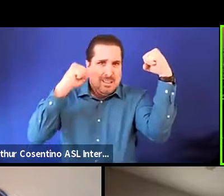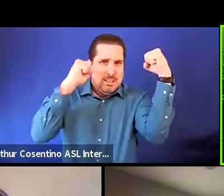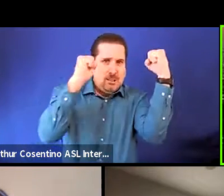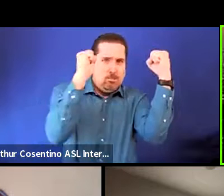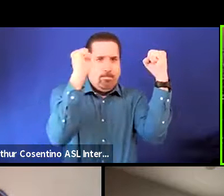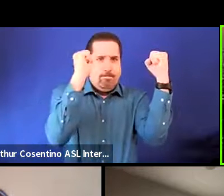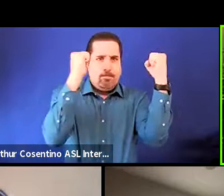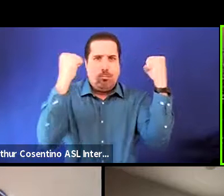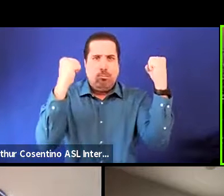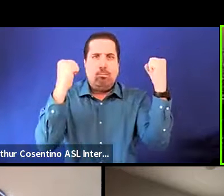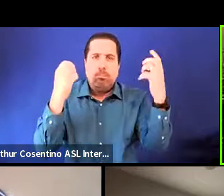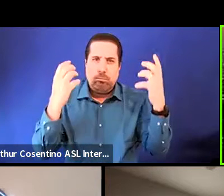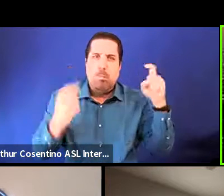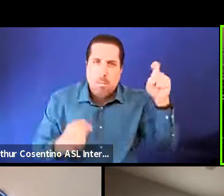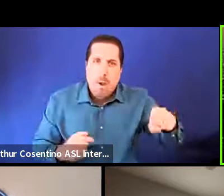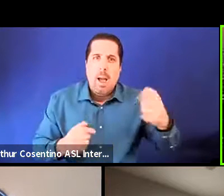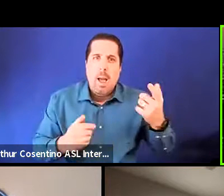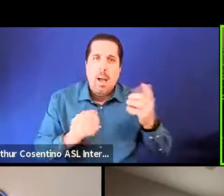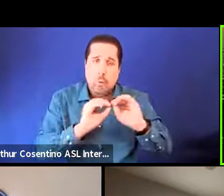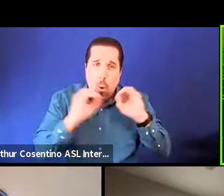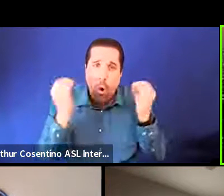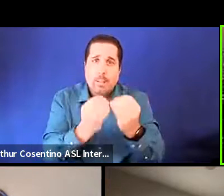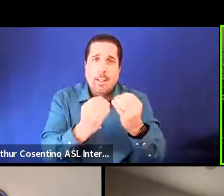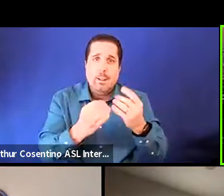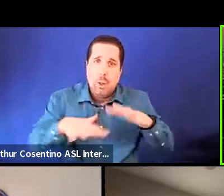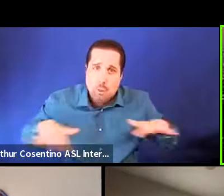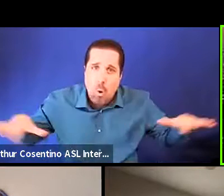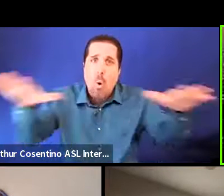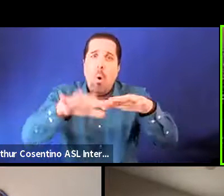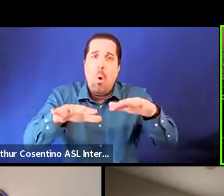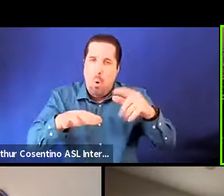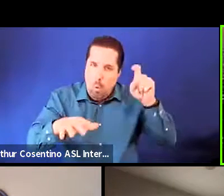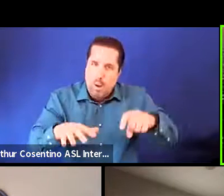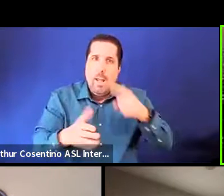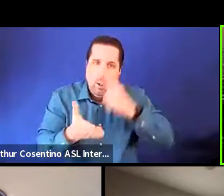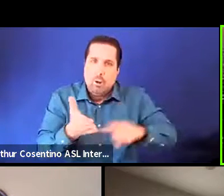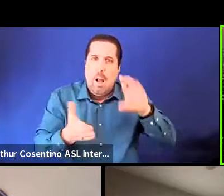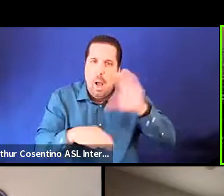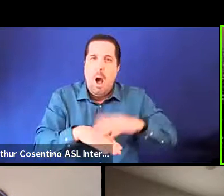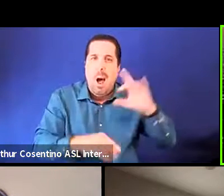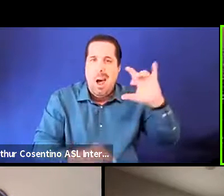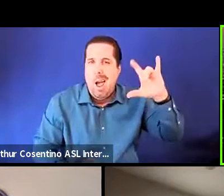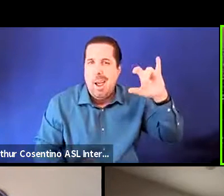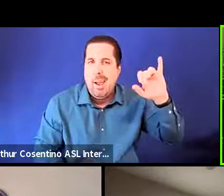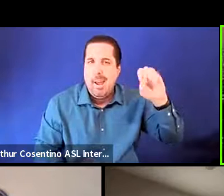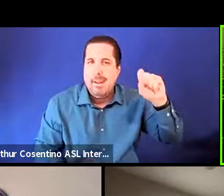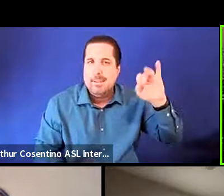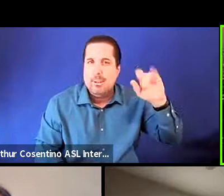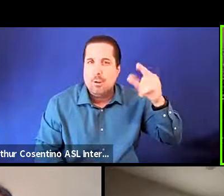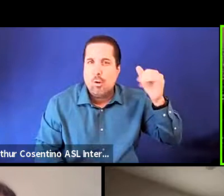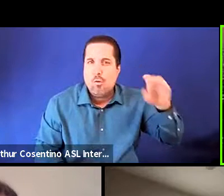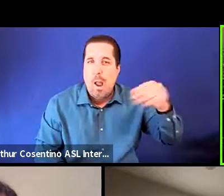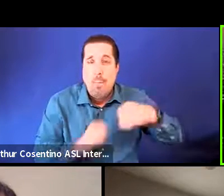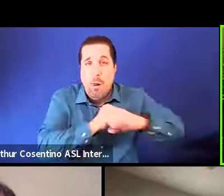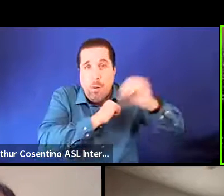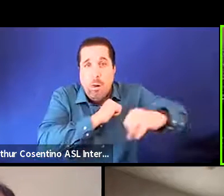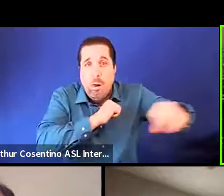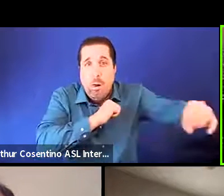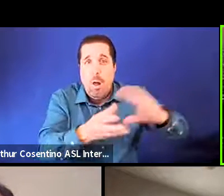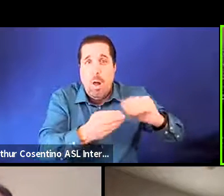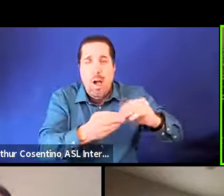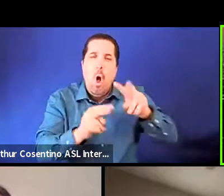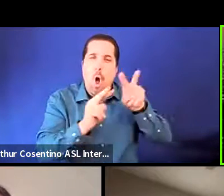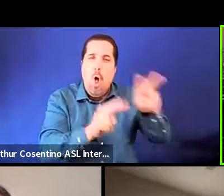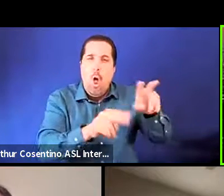conversations. But yeah, as an organization as a whole, like just check us out on Instagram. You'll see more. I don't want to belabor it, but you can check us out at